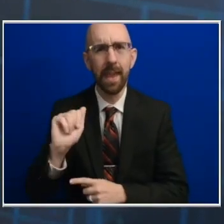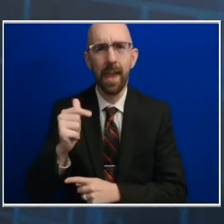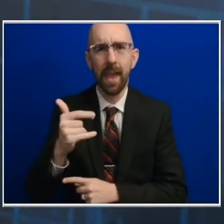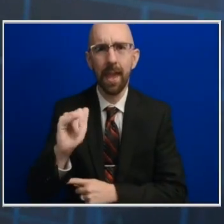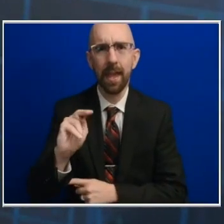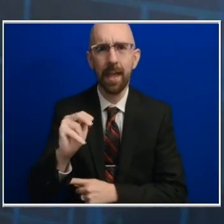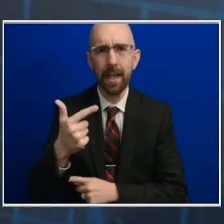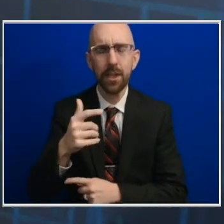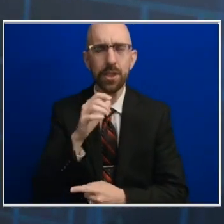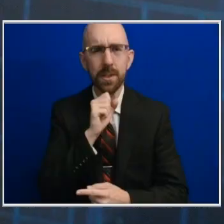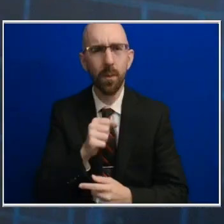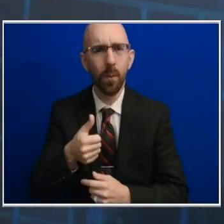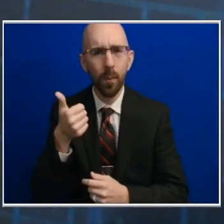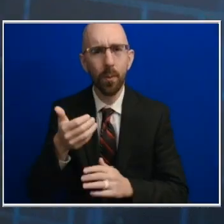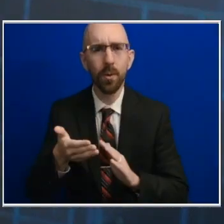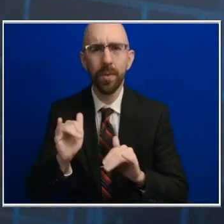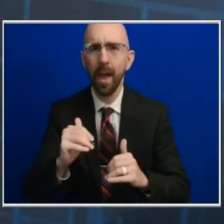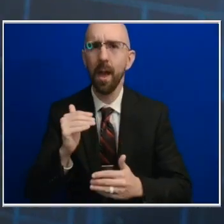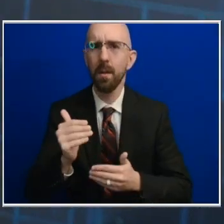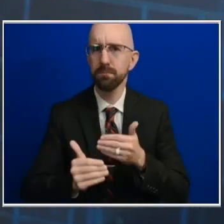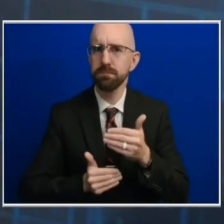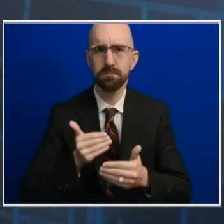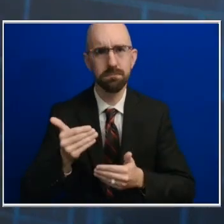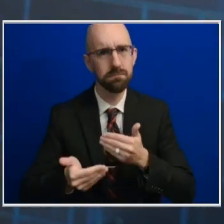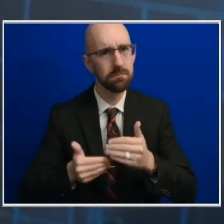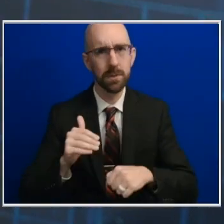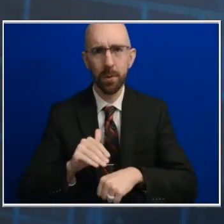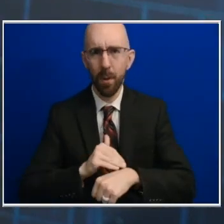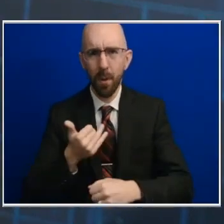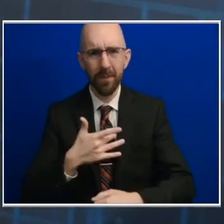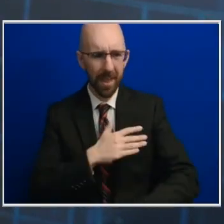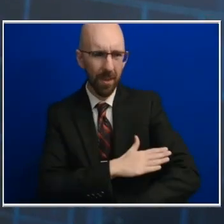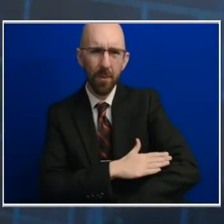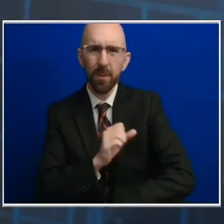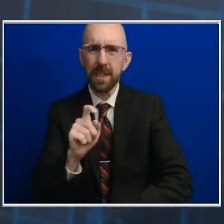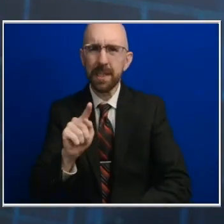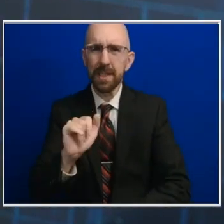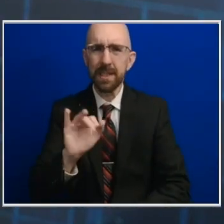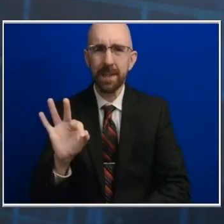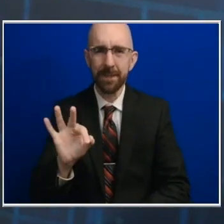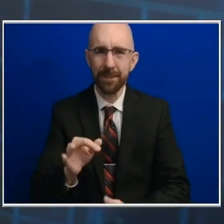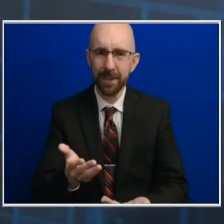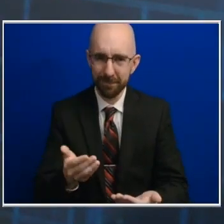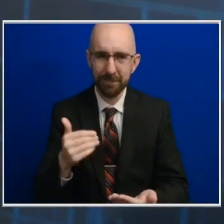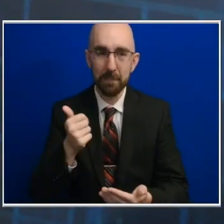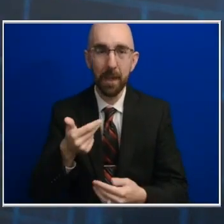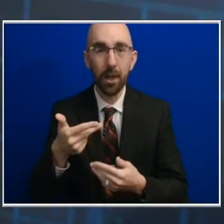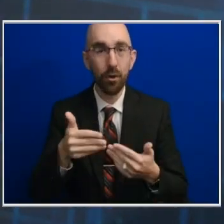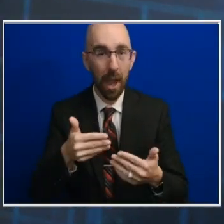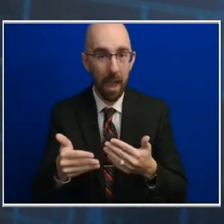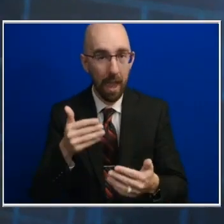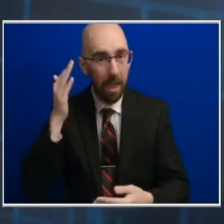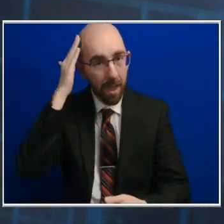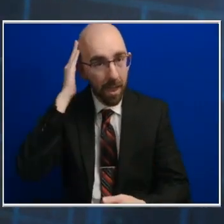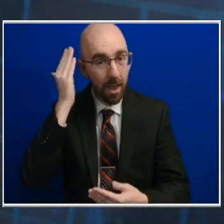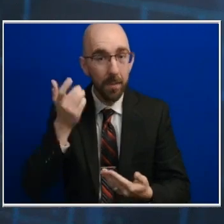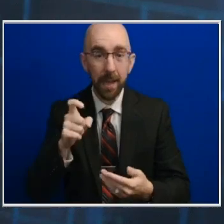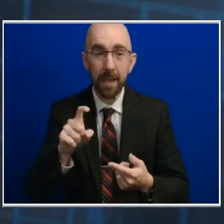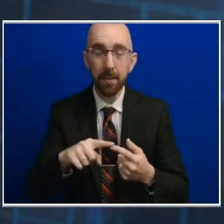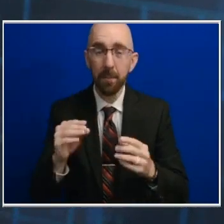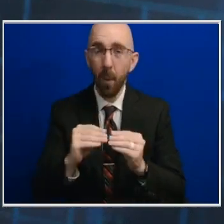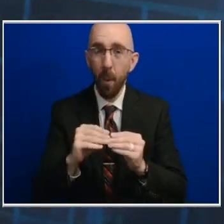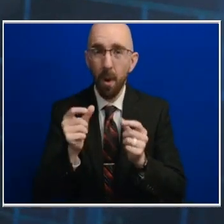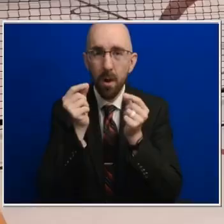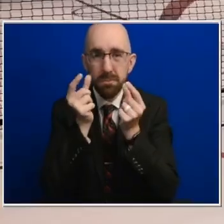slow and steady process. You get a little stiffer, thanks for that, guys, a little grayer, and you maybe need some stronger glasses.